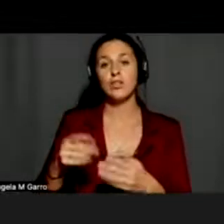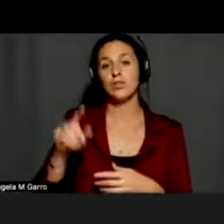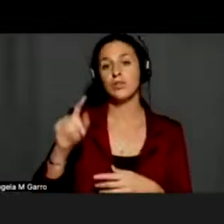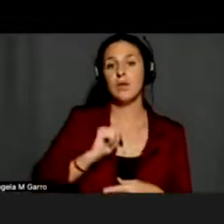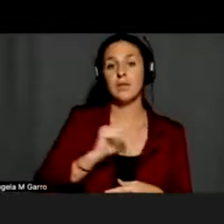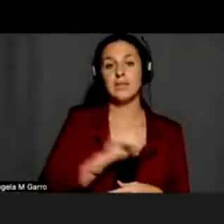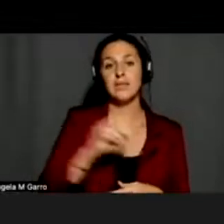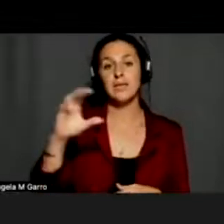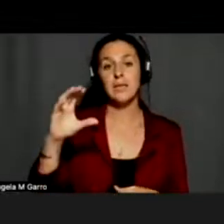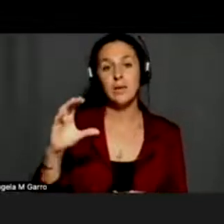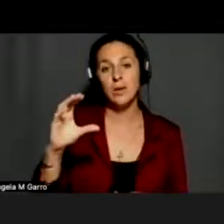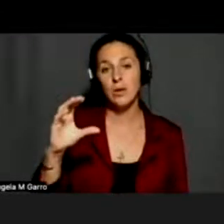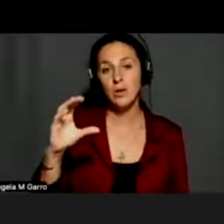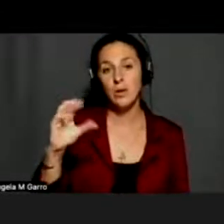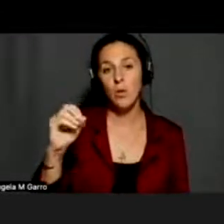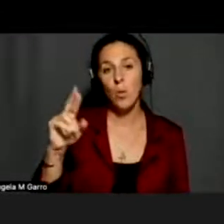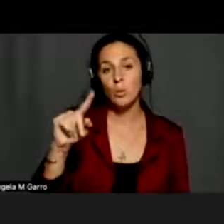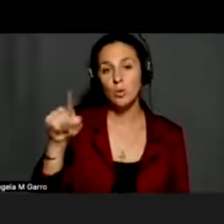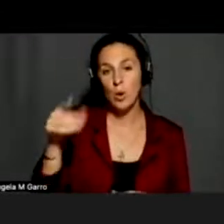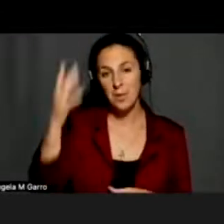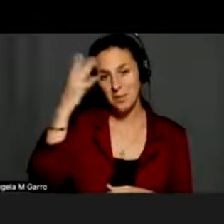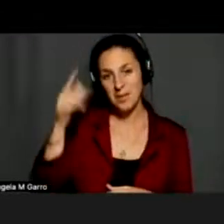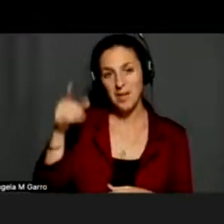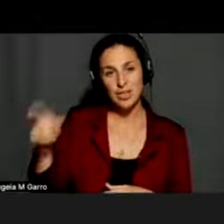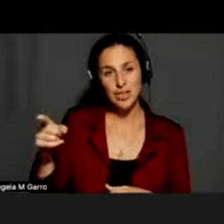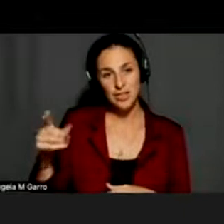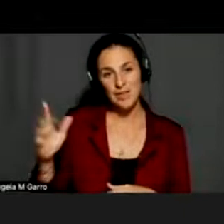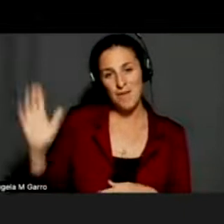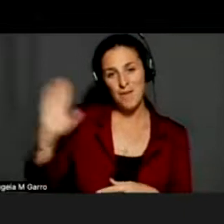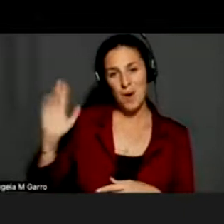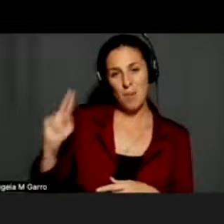it, as she was a former North Central